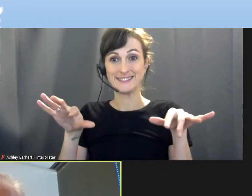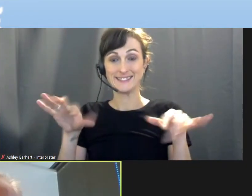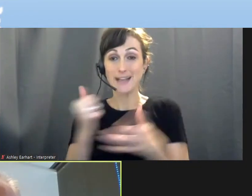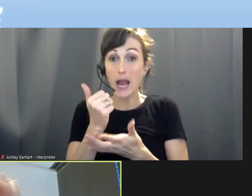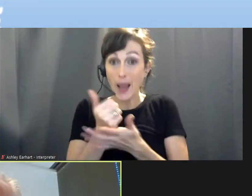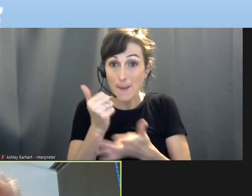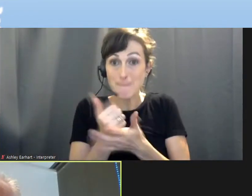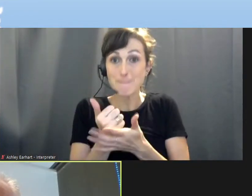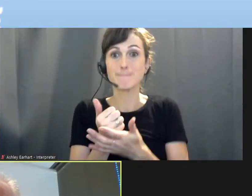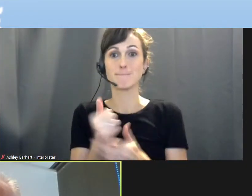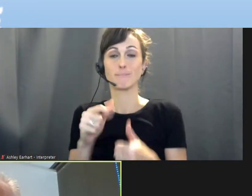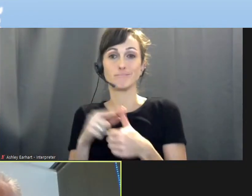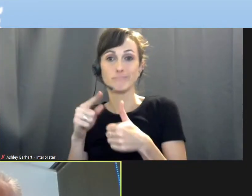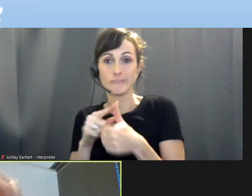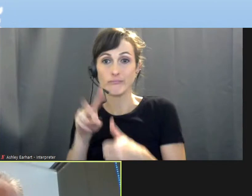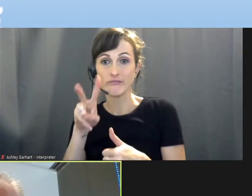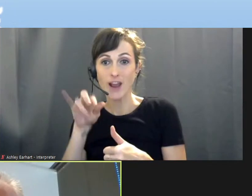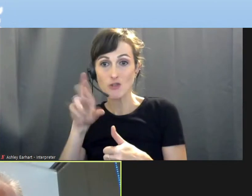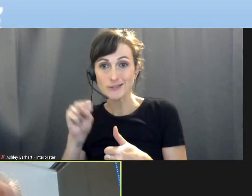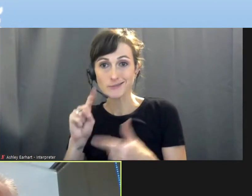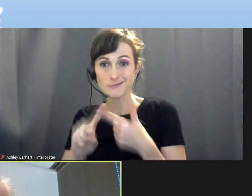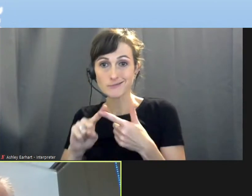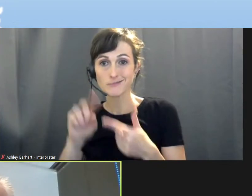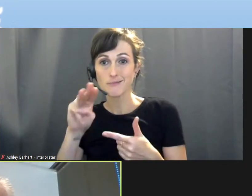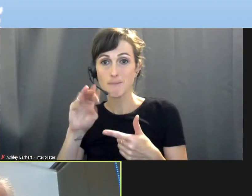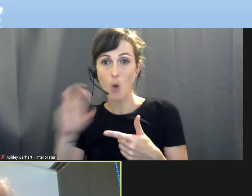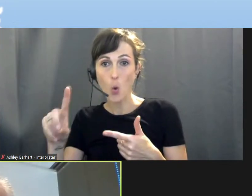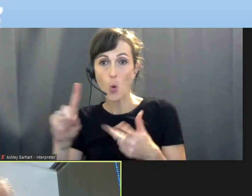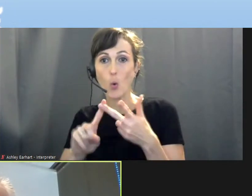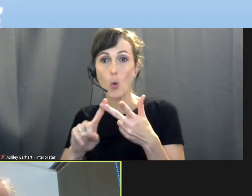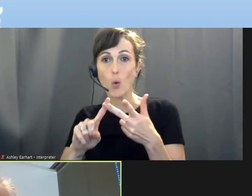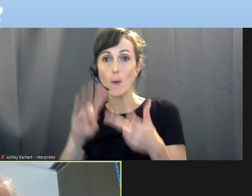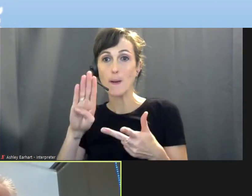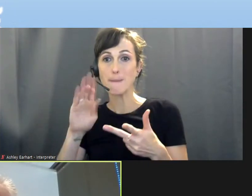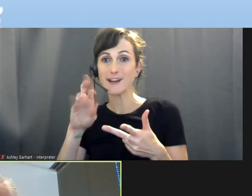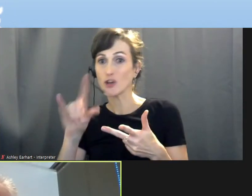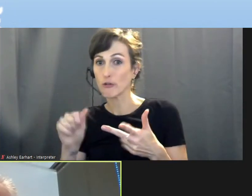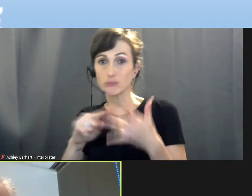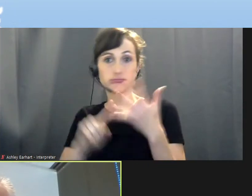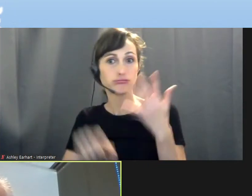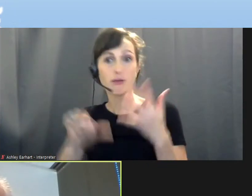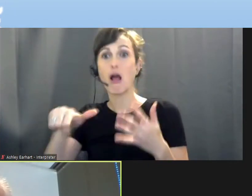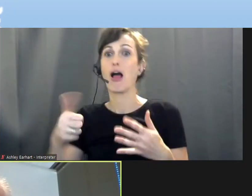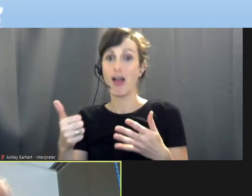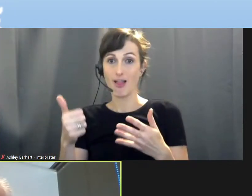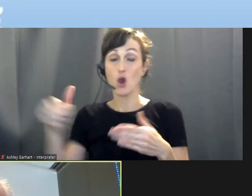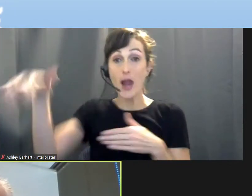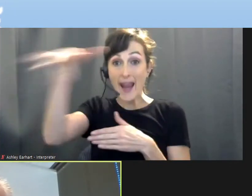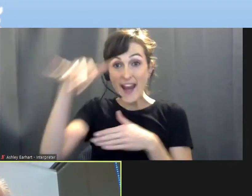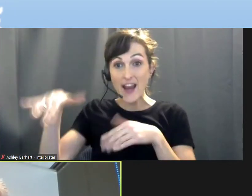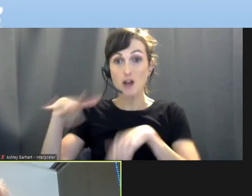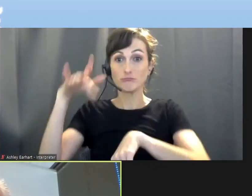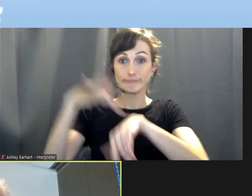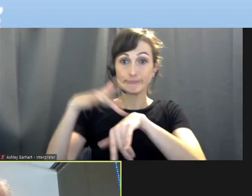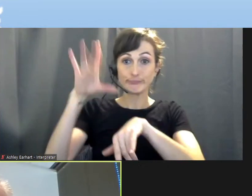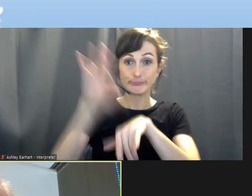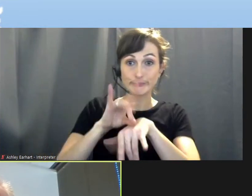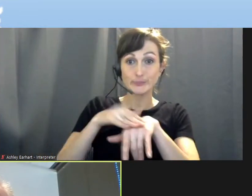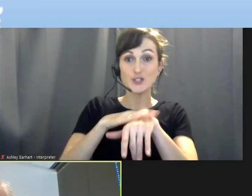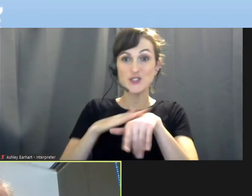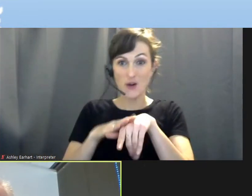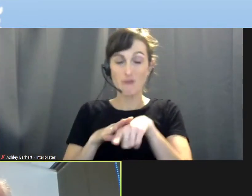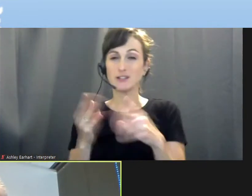viruses, mold, bacteria, and other pathogens that are not only in the air, but on the surfaces. And basically what it does is it renders